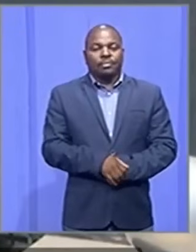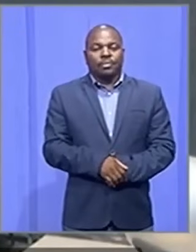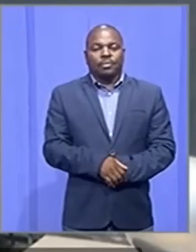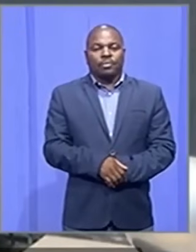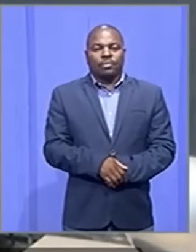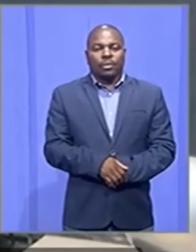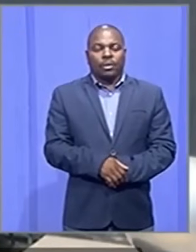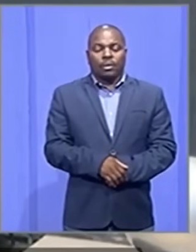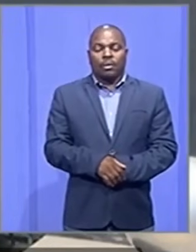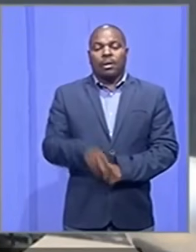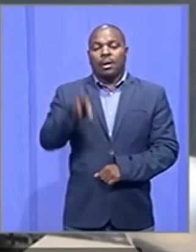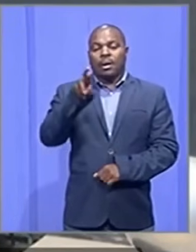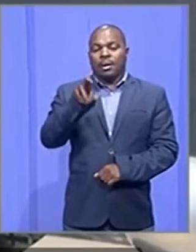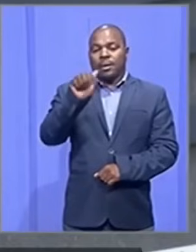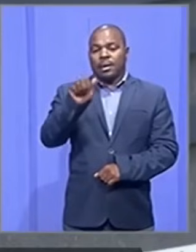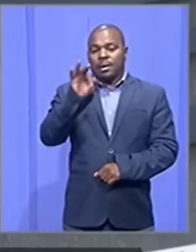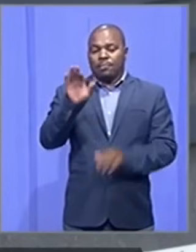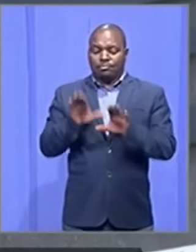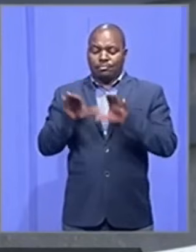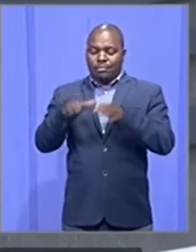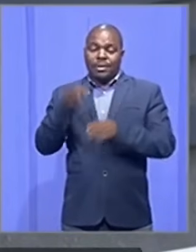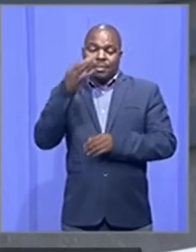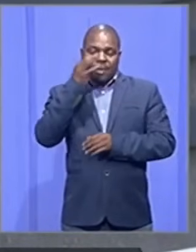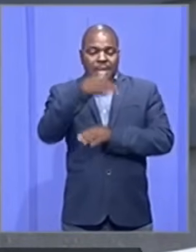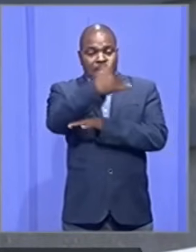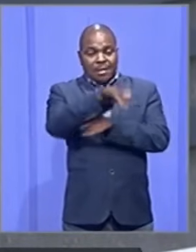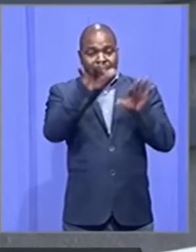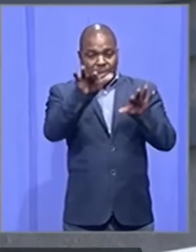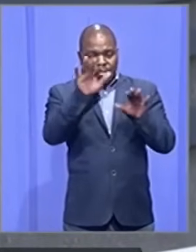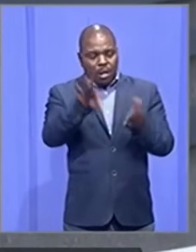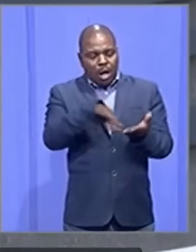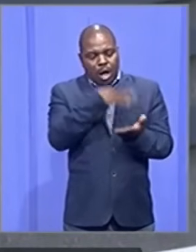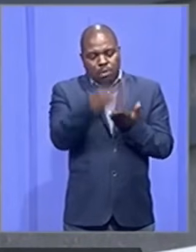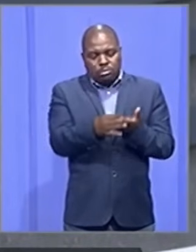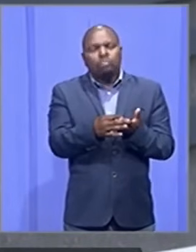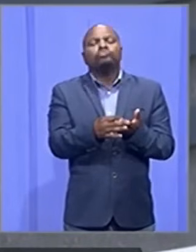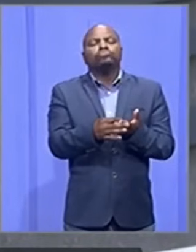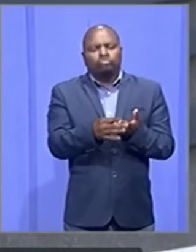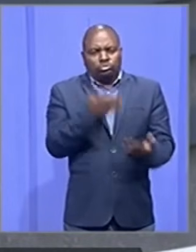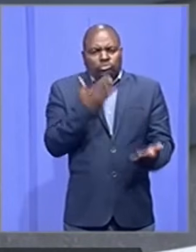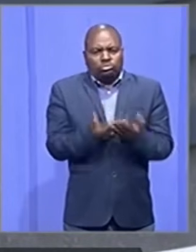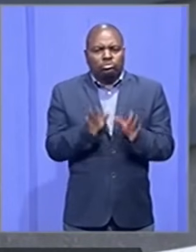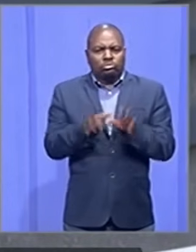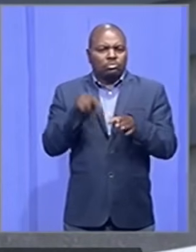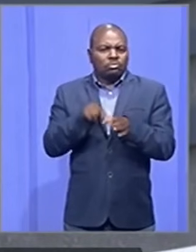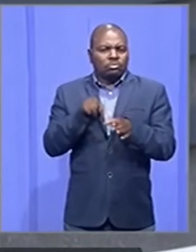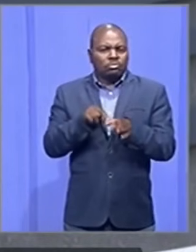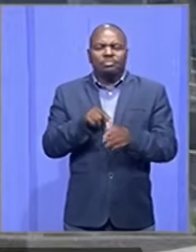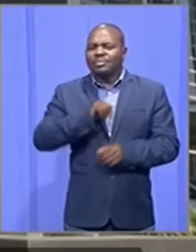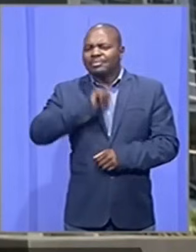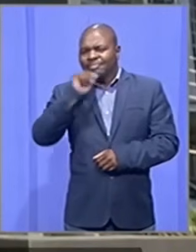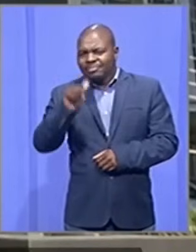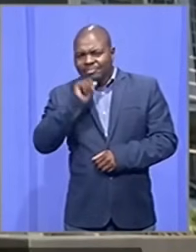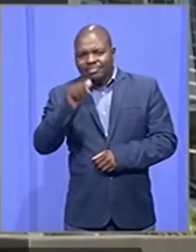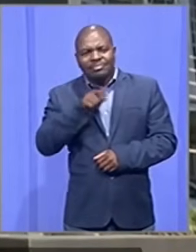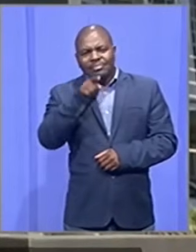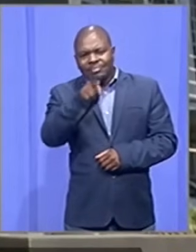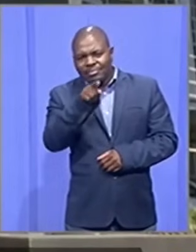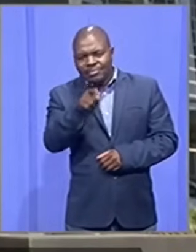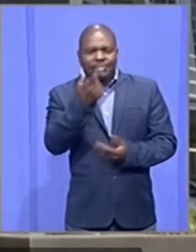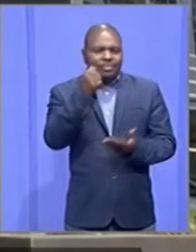letlole la dikotsi tsa mebileng le re melata e kgona ho kenya kopo ya ditlhapiso letloleng lena ho sa kgathaletse hore e